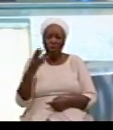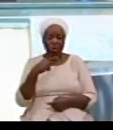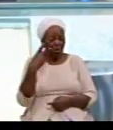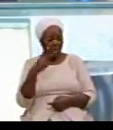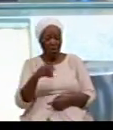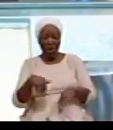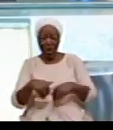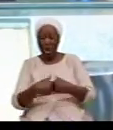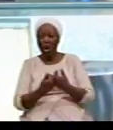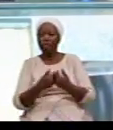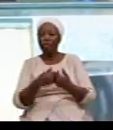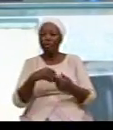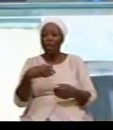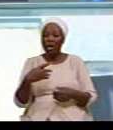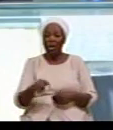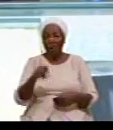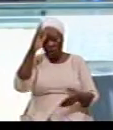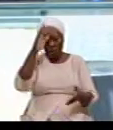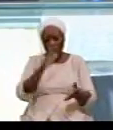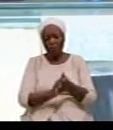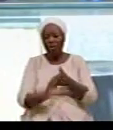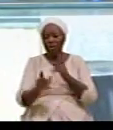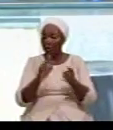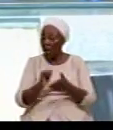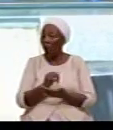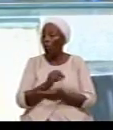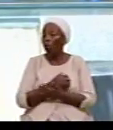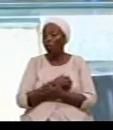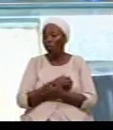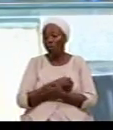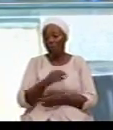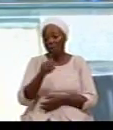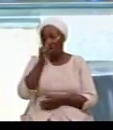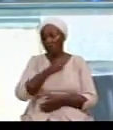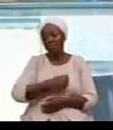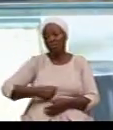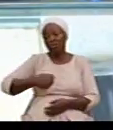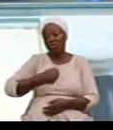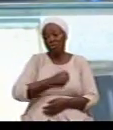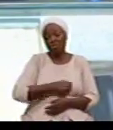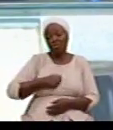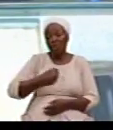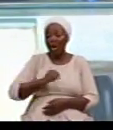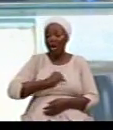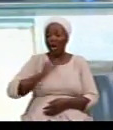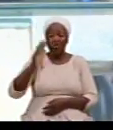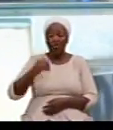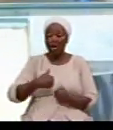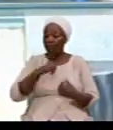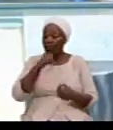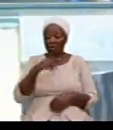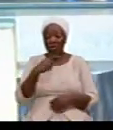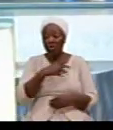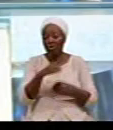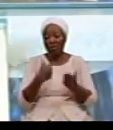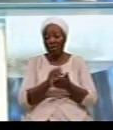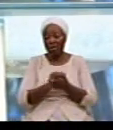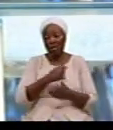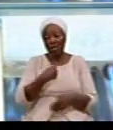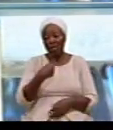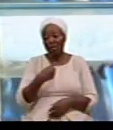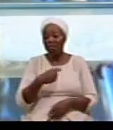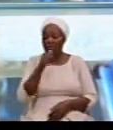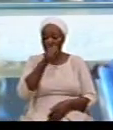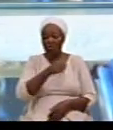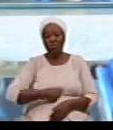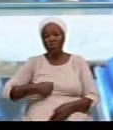her, "I shouldn't have said that." And she kept quiet all the way through. She was still the one preparing